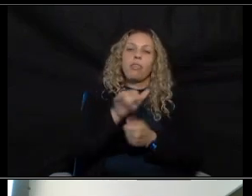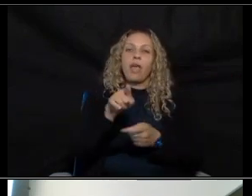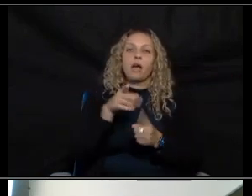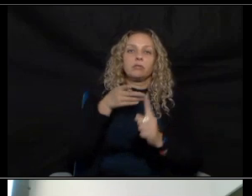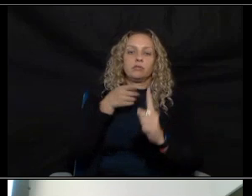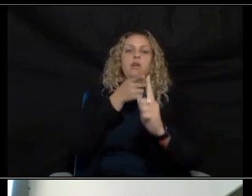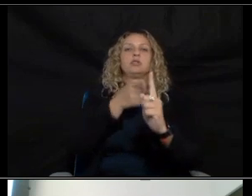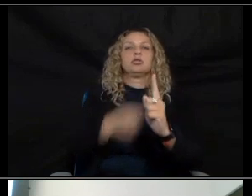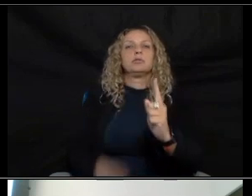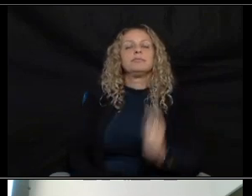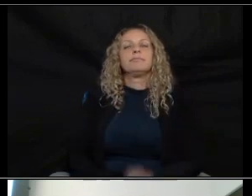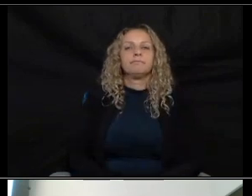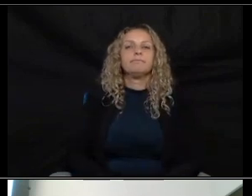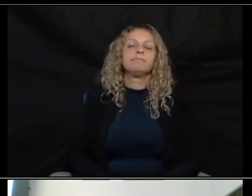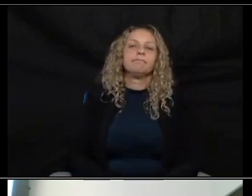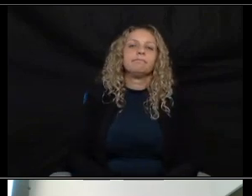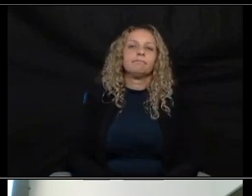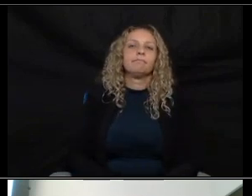direction.